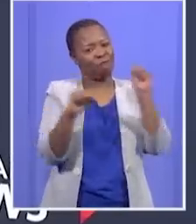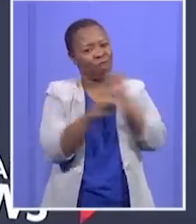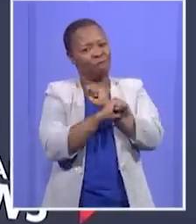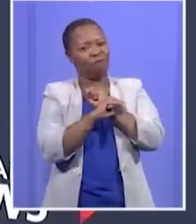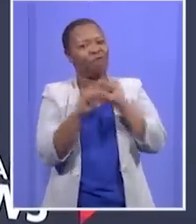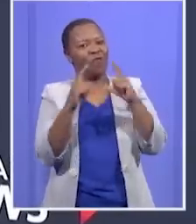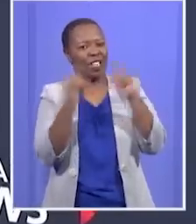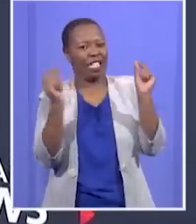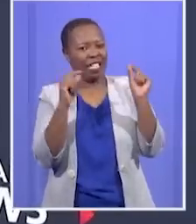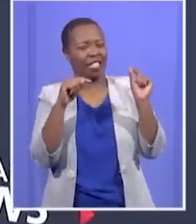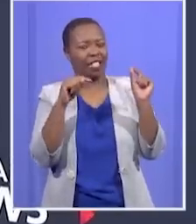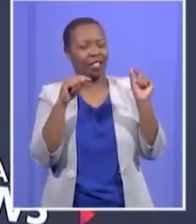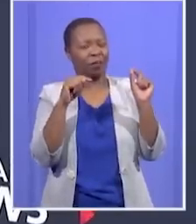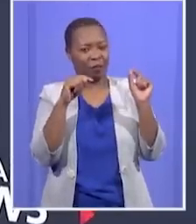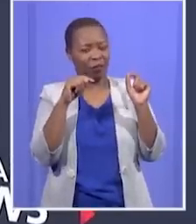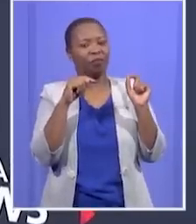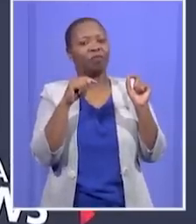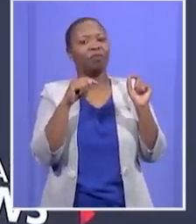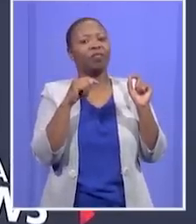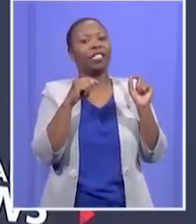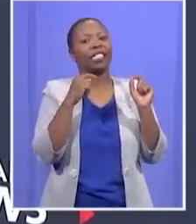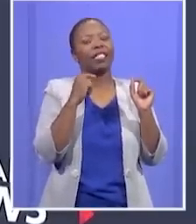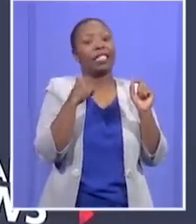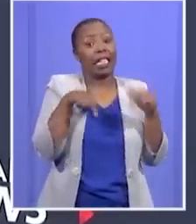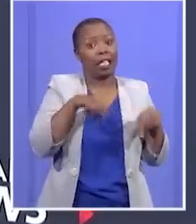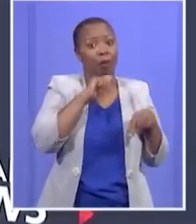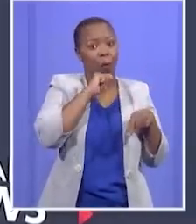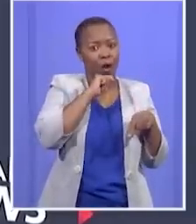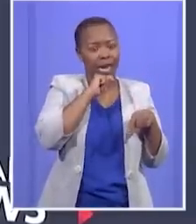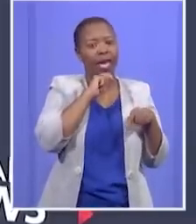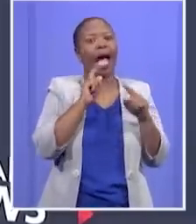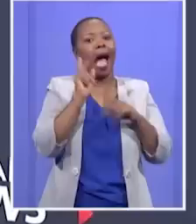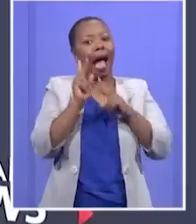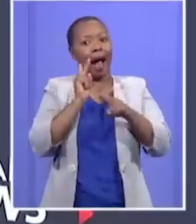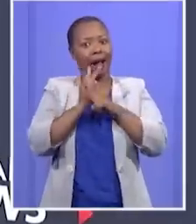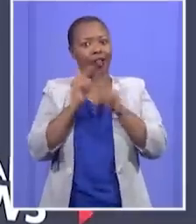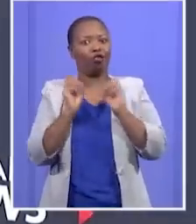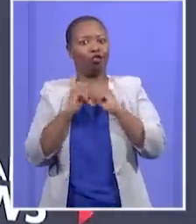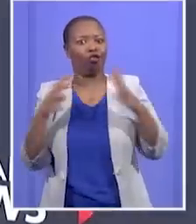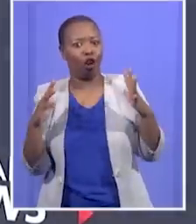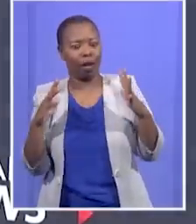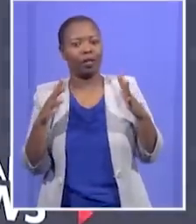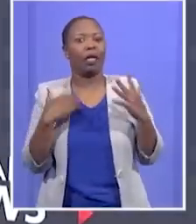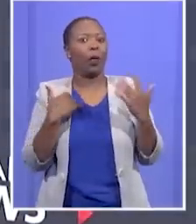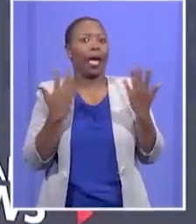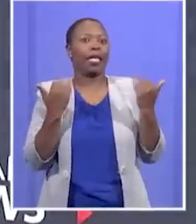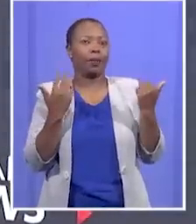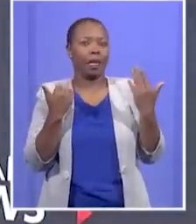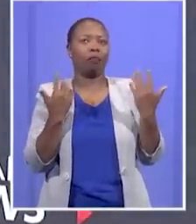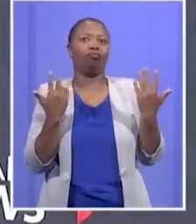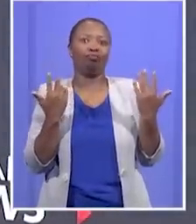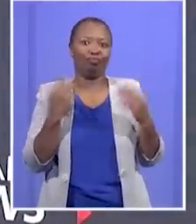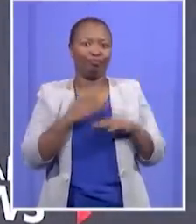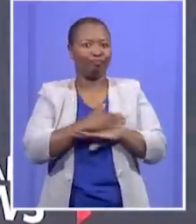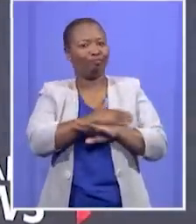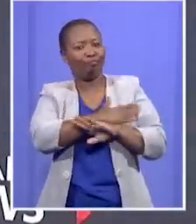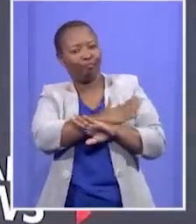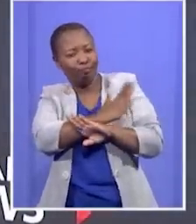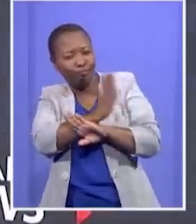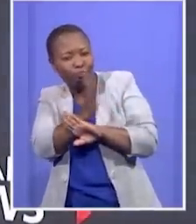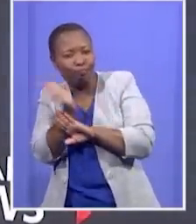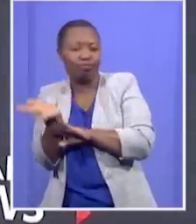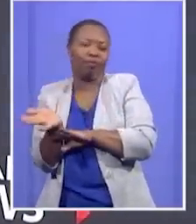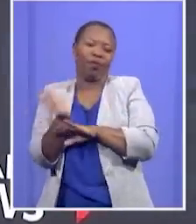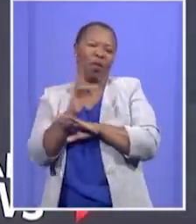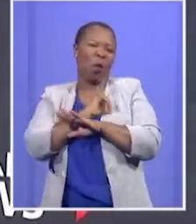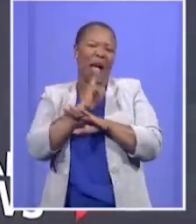So it's beginning again, and we expect to have another long day as well today, because there's still a lot more